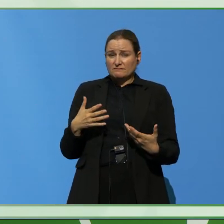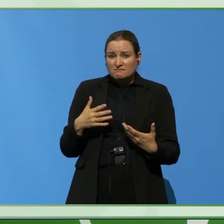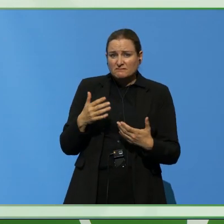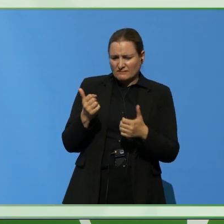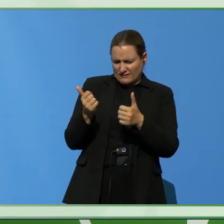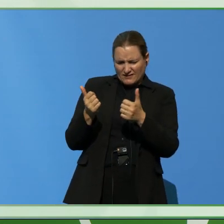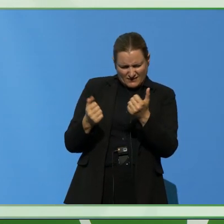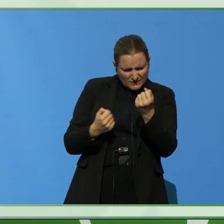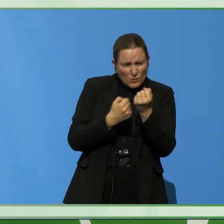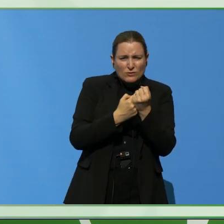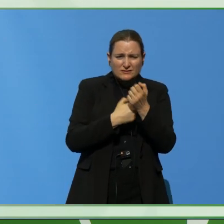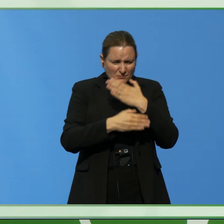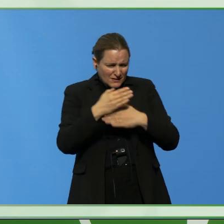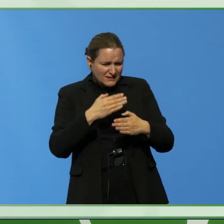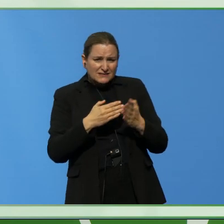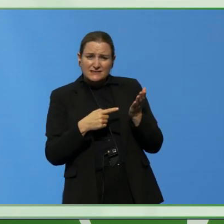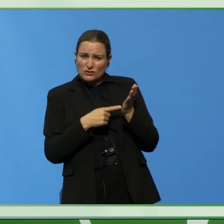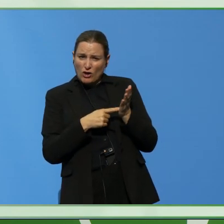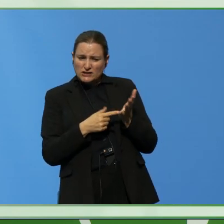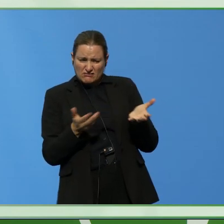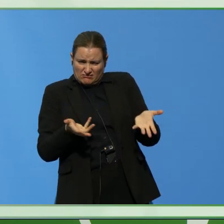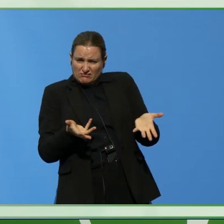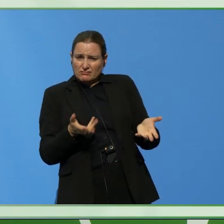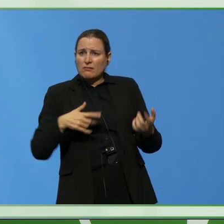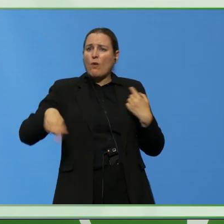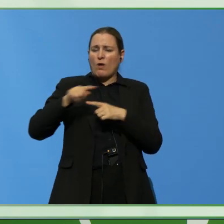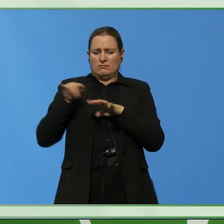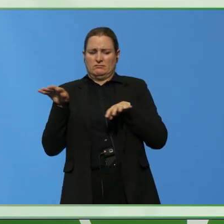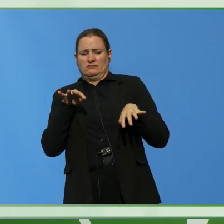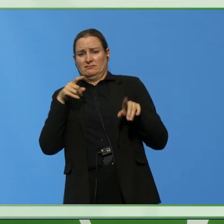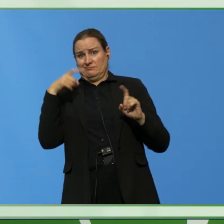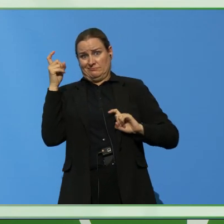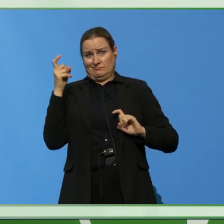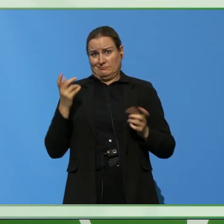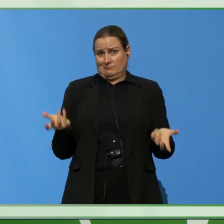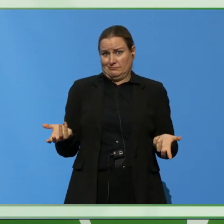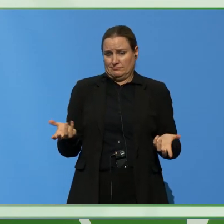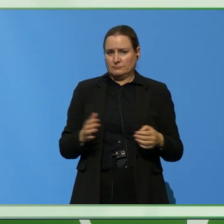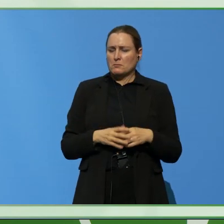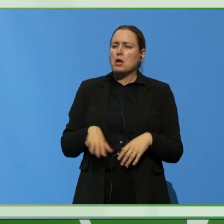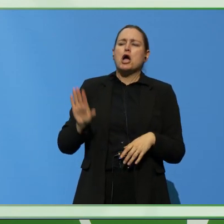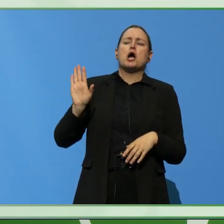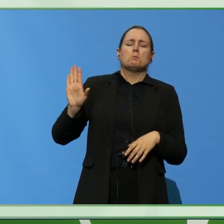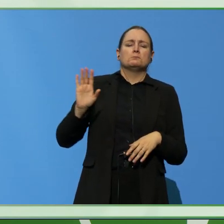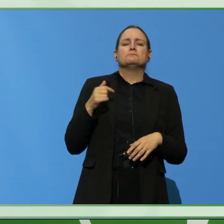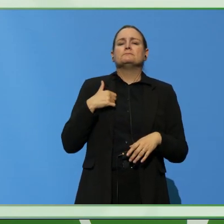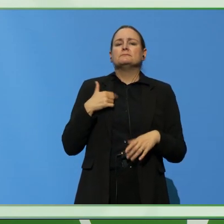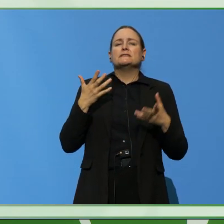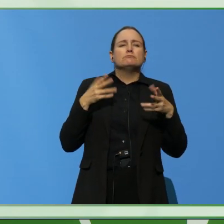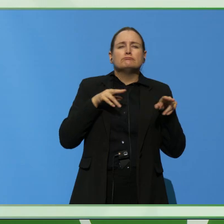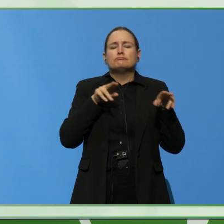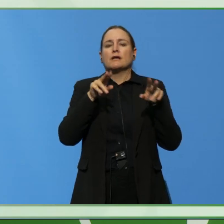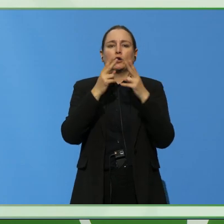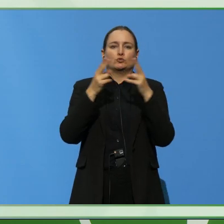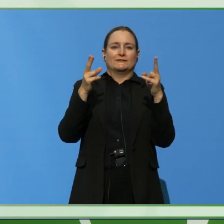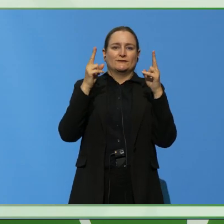of. I used to work in one of the leading universities in Kenya, and I got a moment